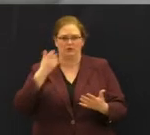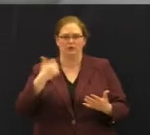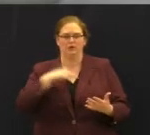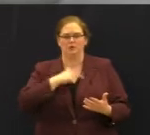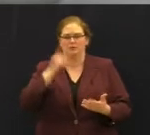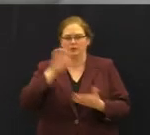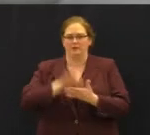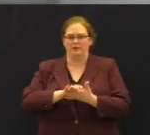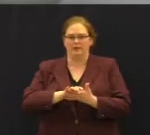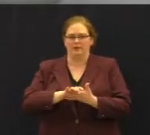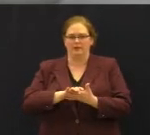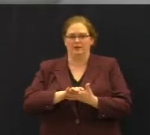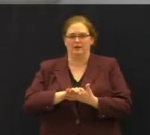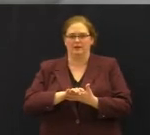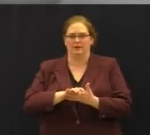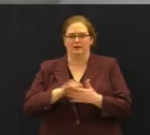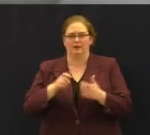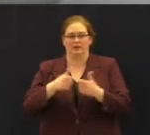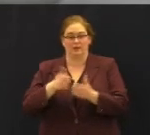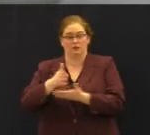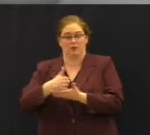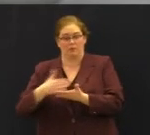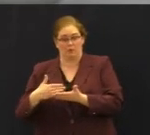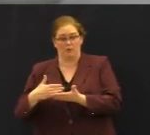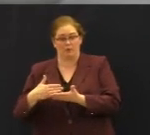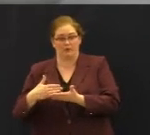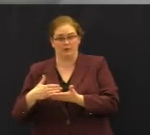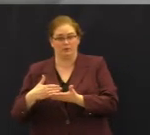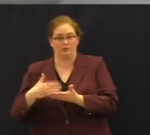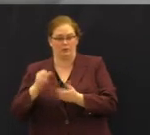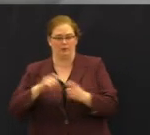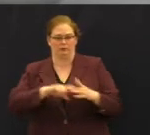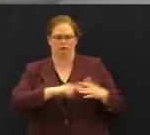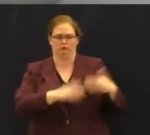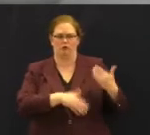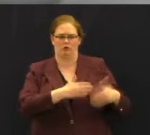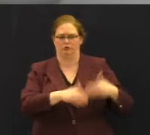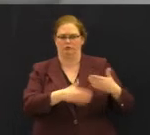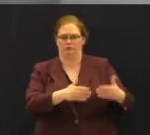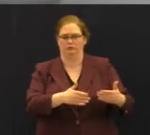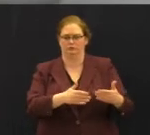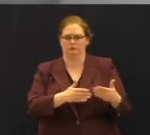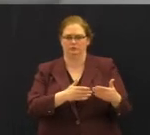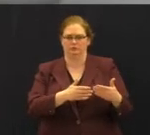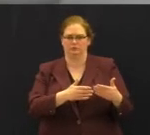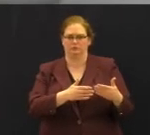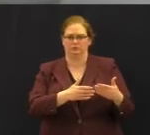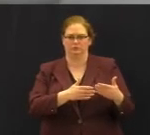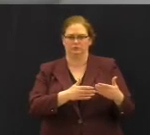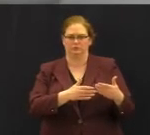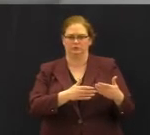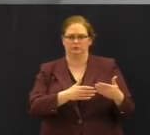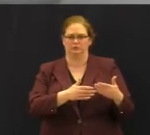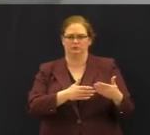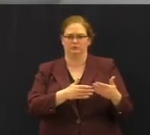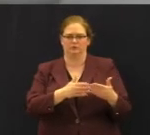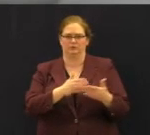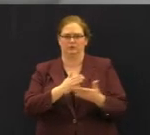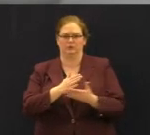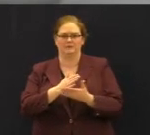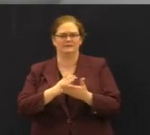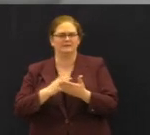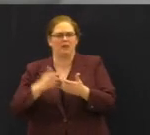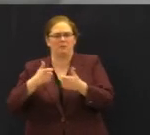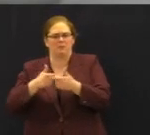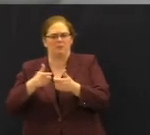that the electrical component of it, we're able to start the project in light of the fact that some of the electrical components are